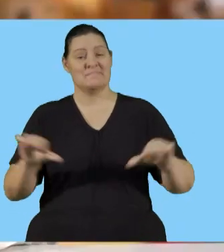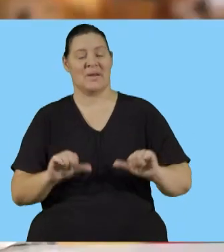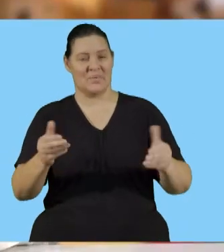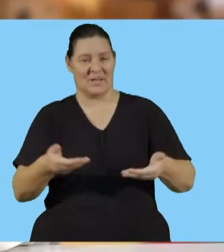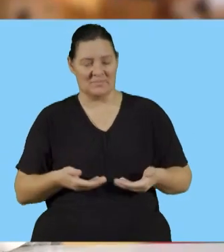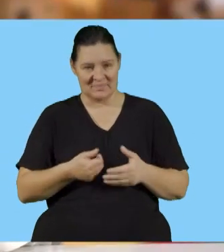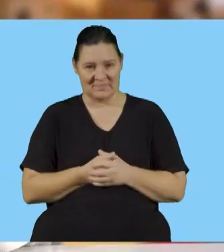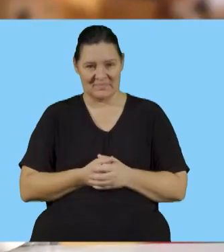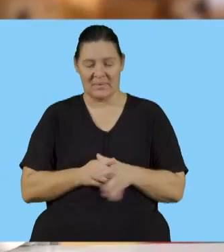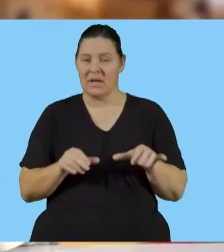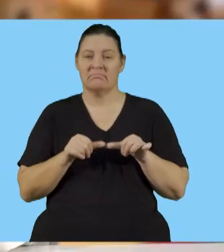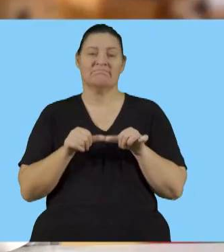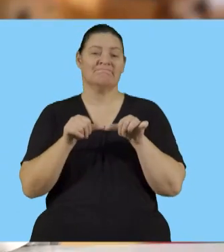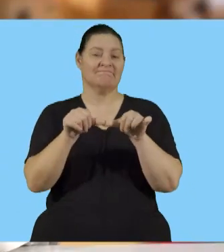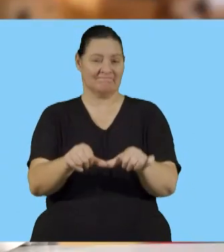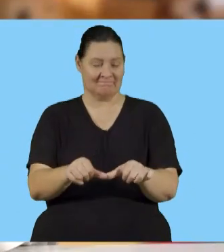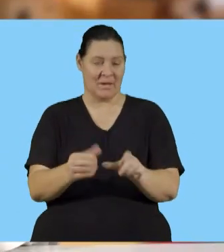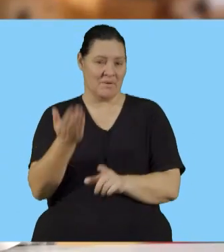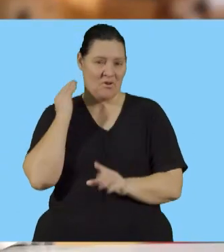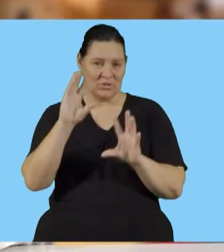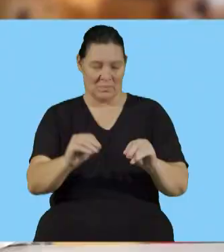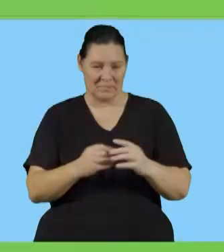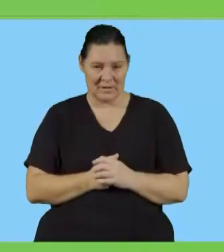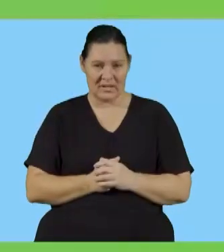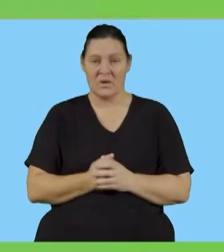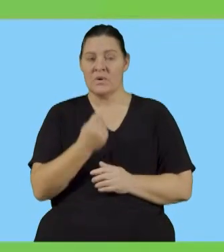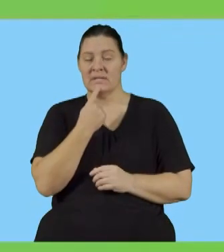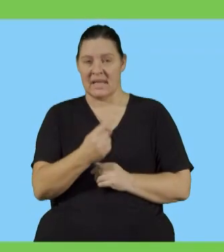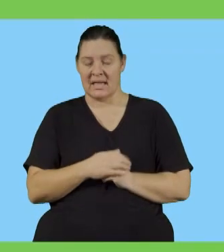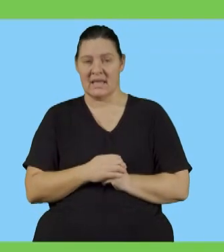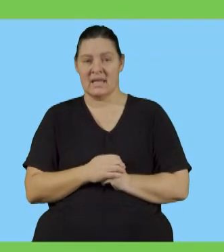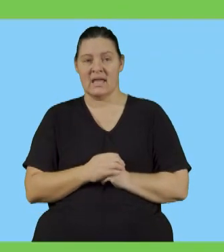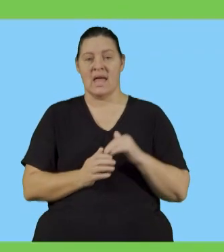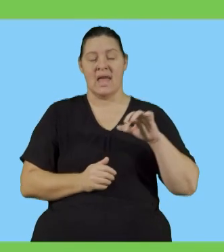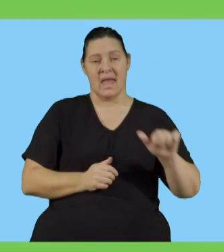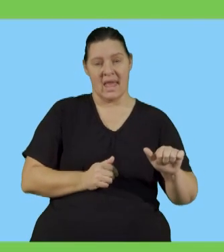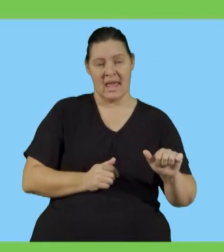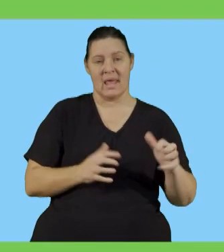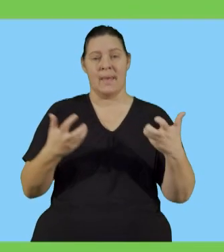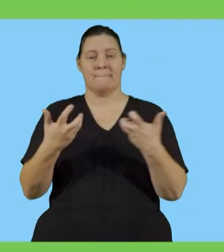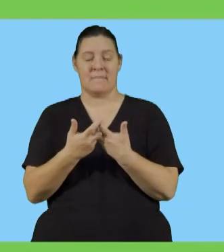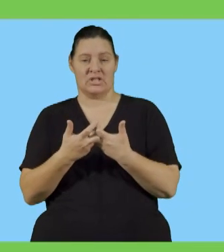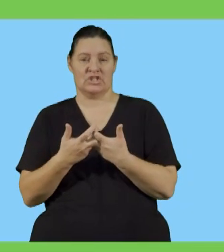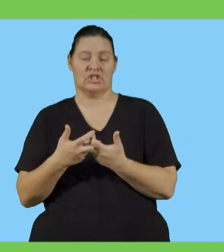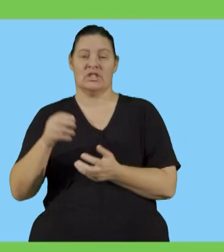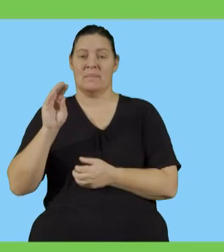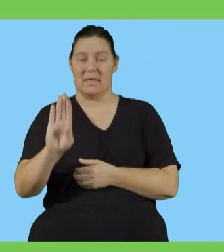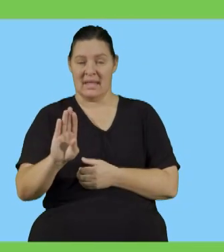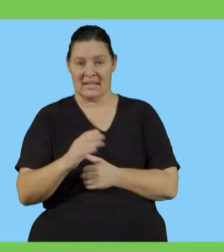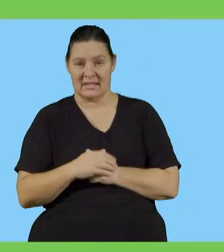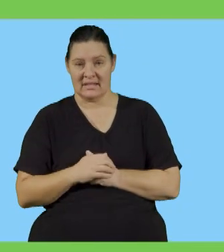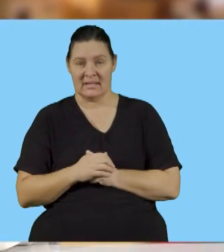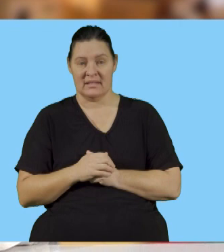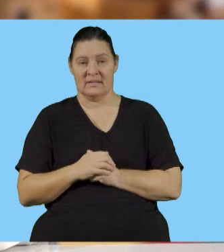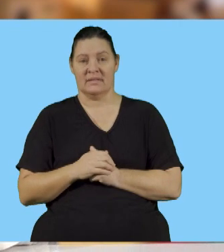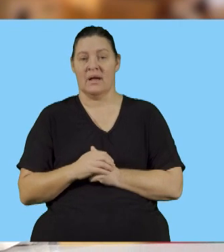Welcome back. Now let us continue from where we stopped. We were saying that we need to match column A with the words in column